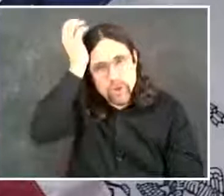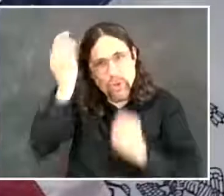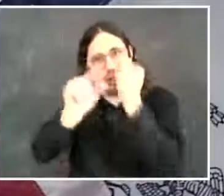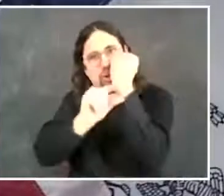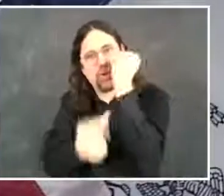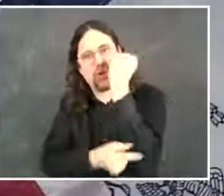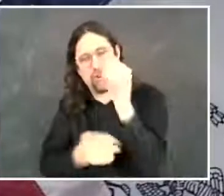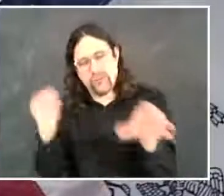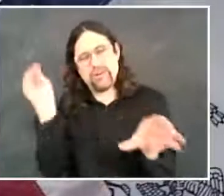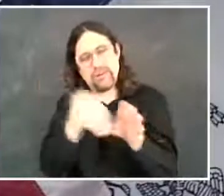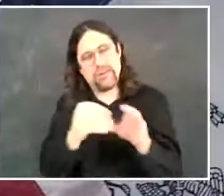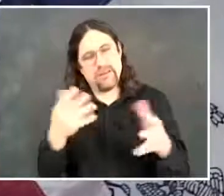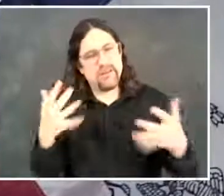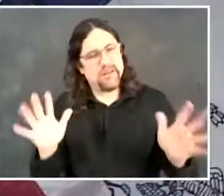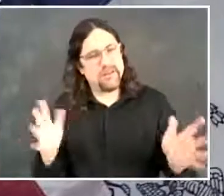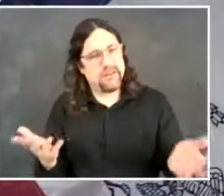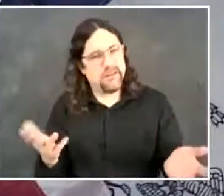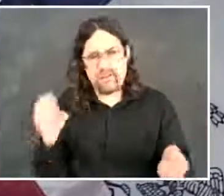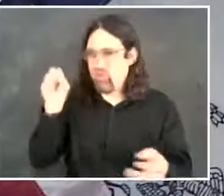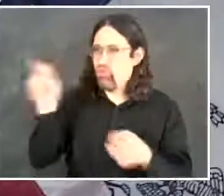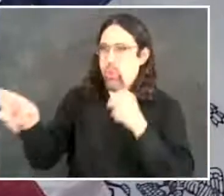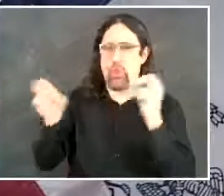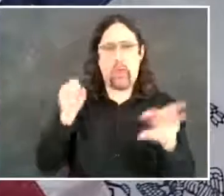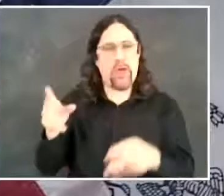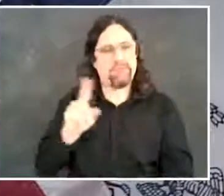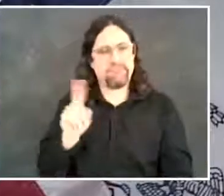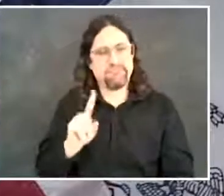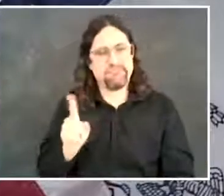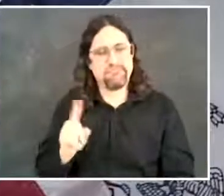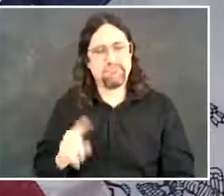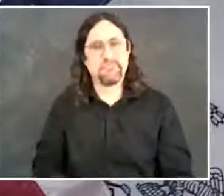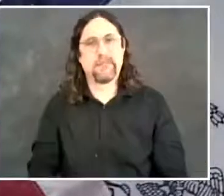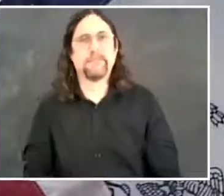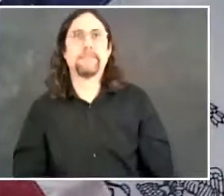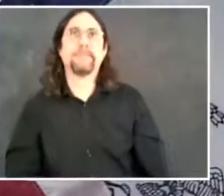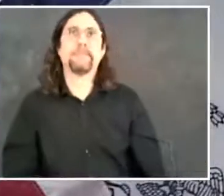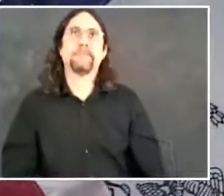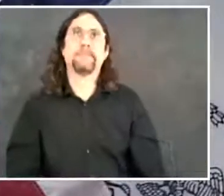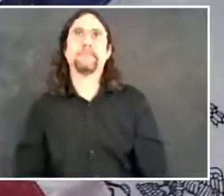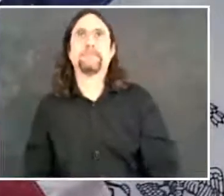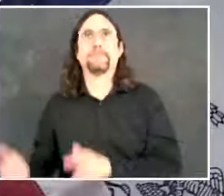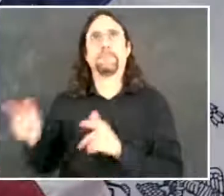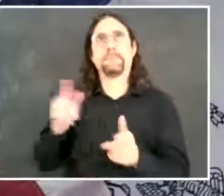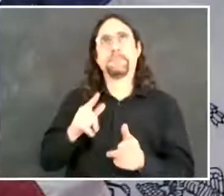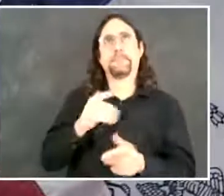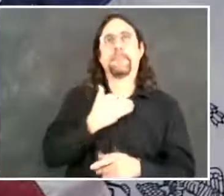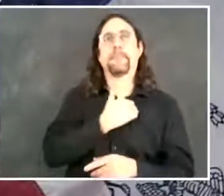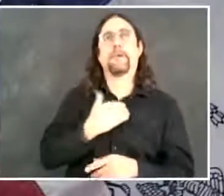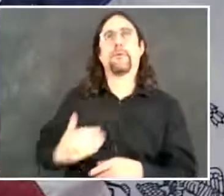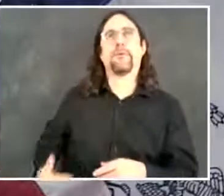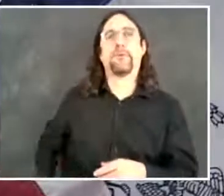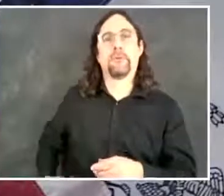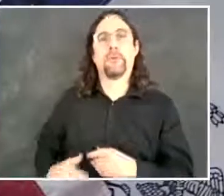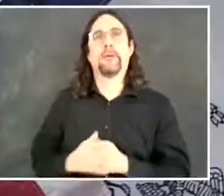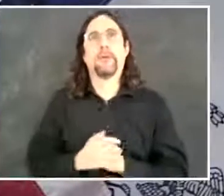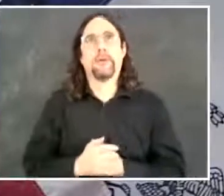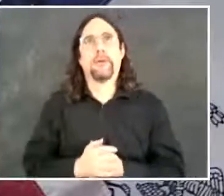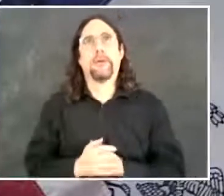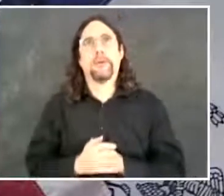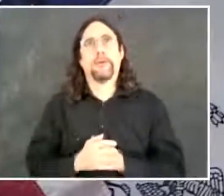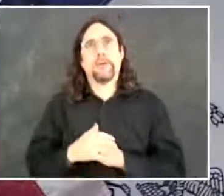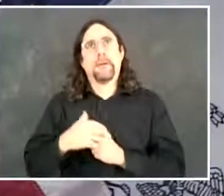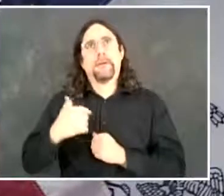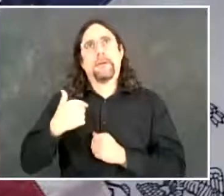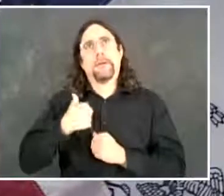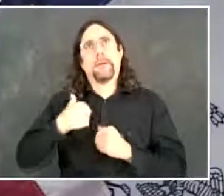as we close today, just want to offer a real simple concept, a word that